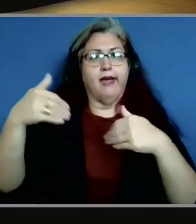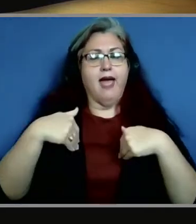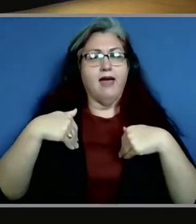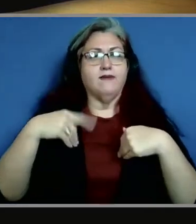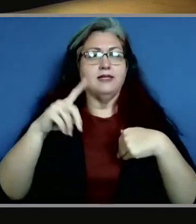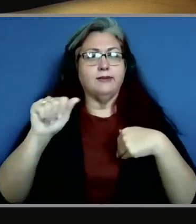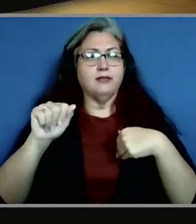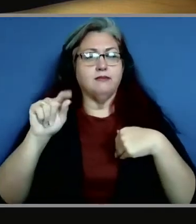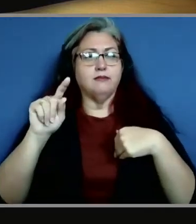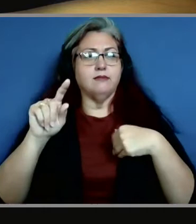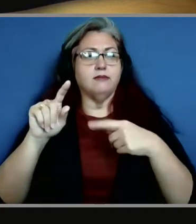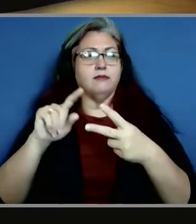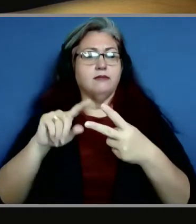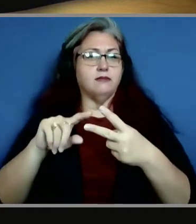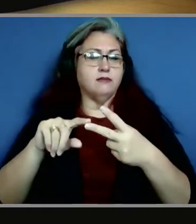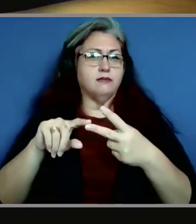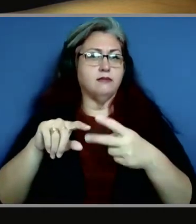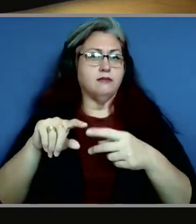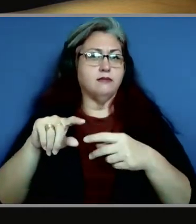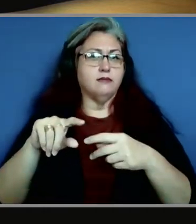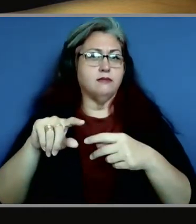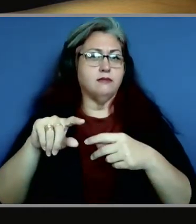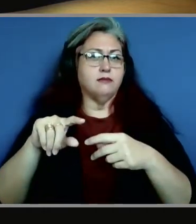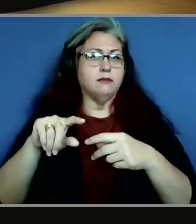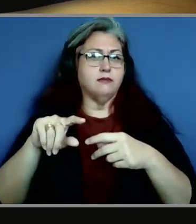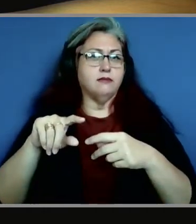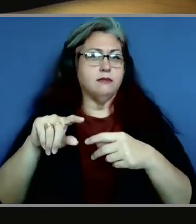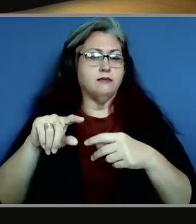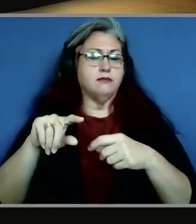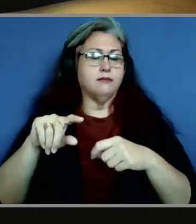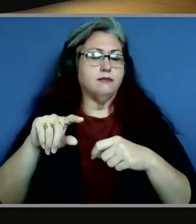during that time.